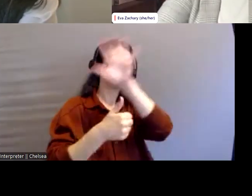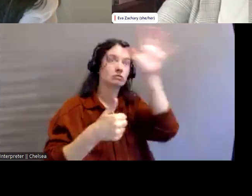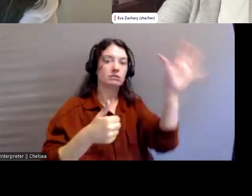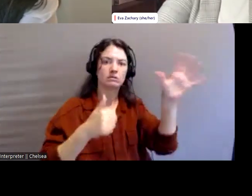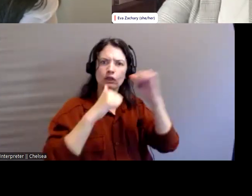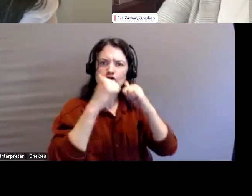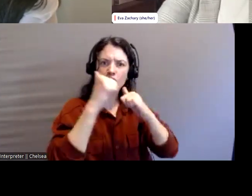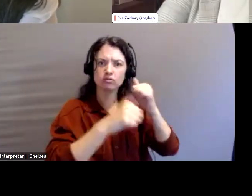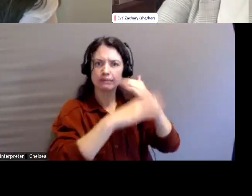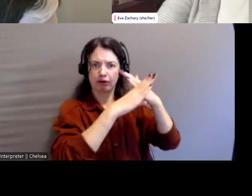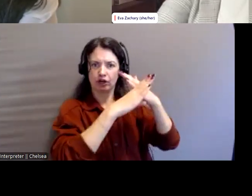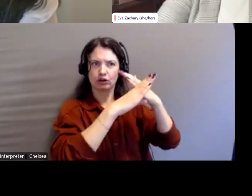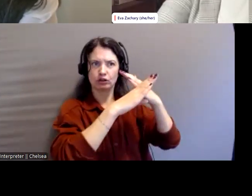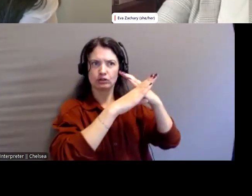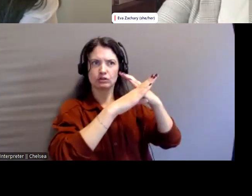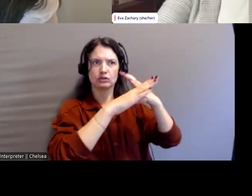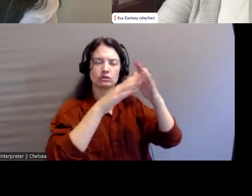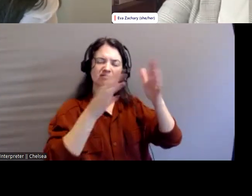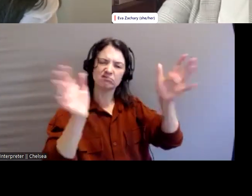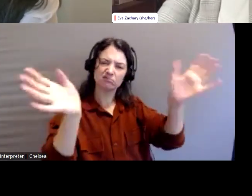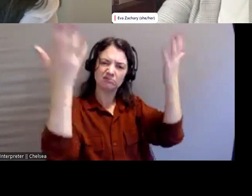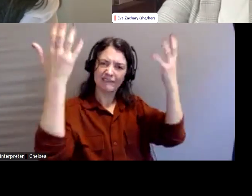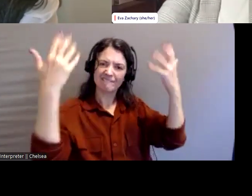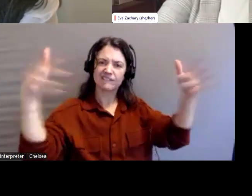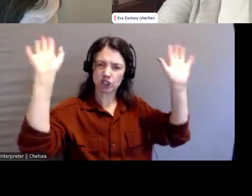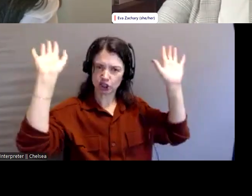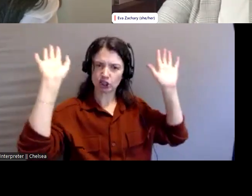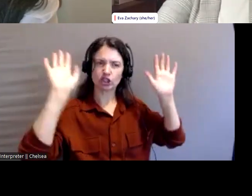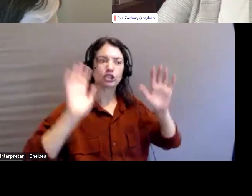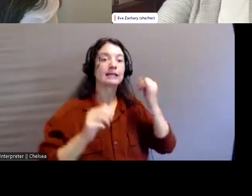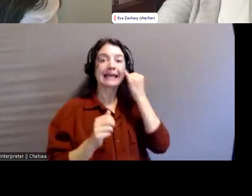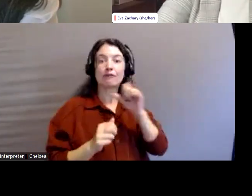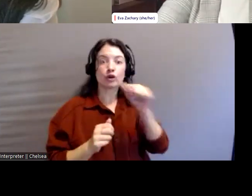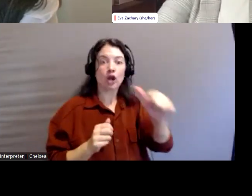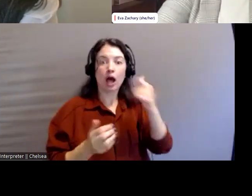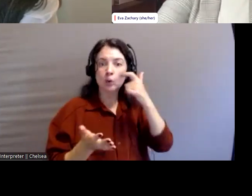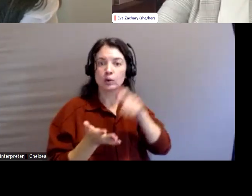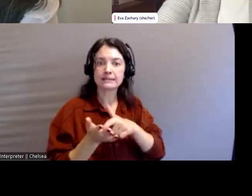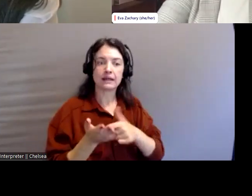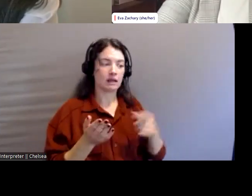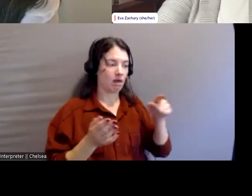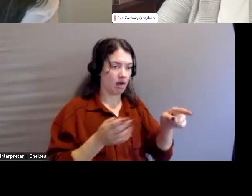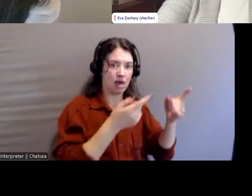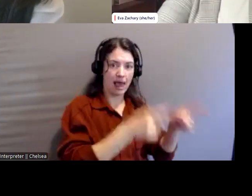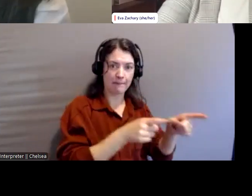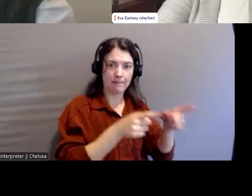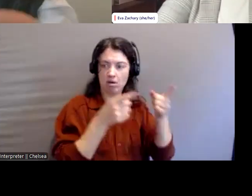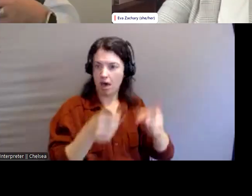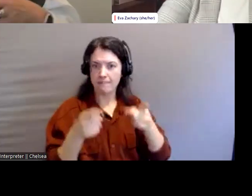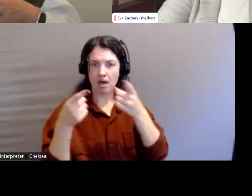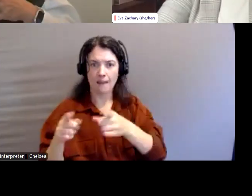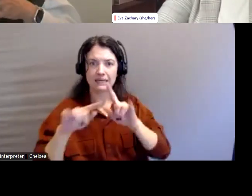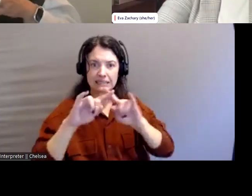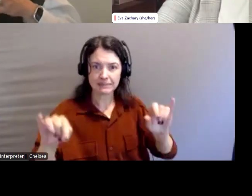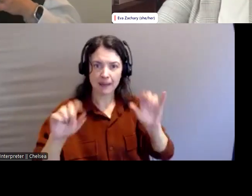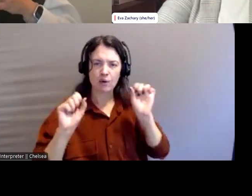that exist where there is a lack of intersectionality or analysis where we can actually